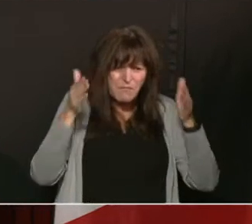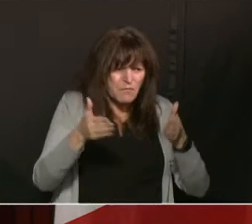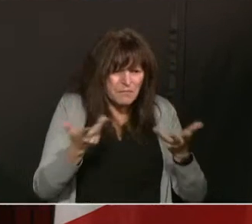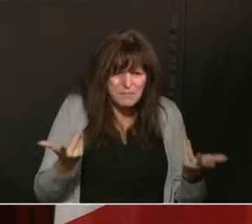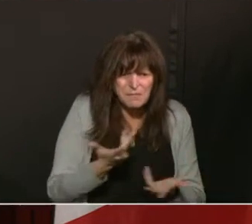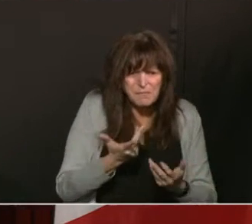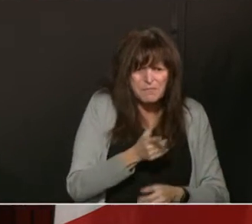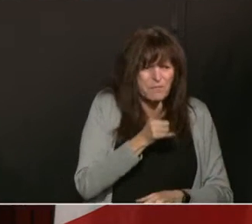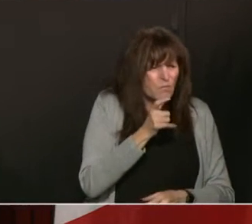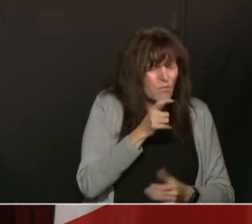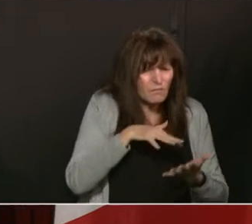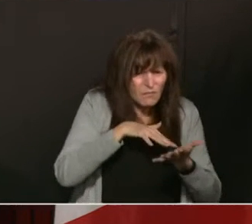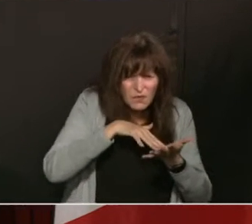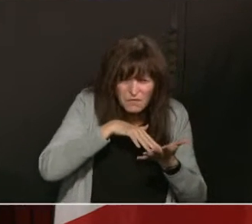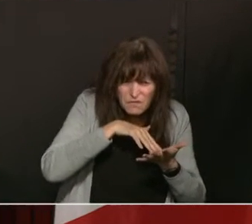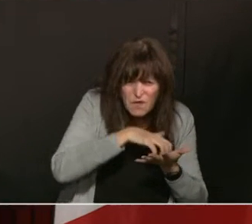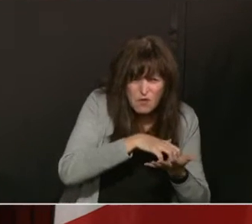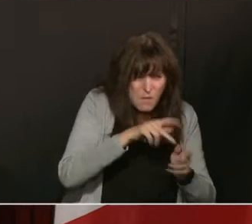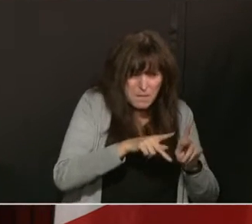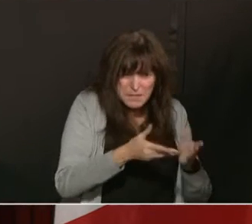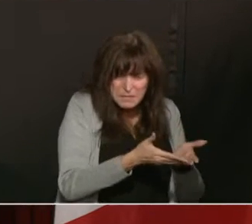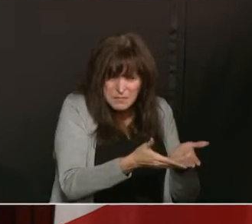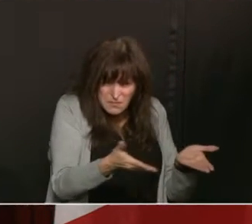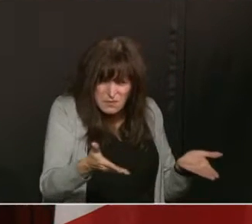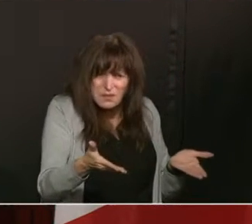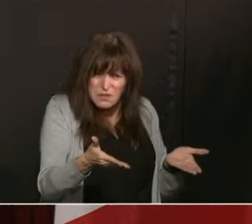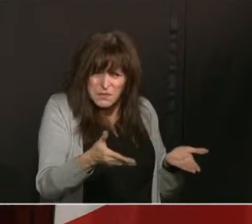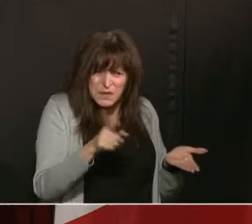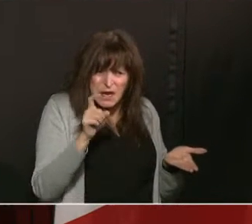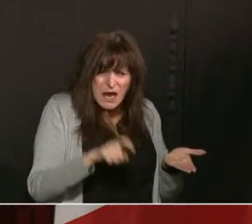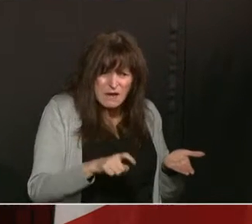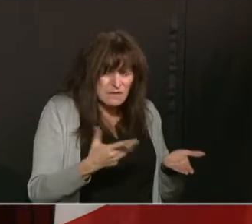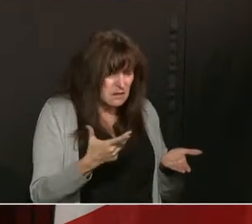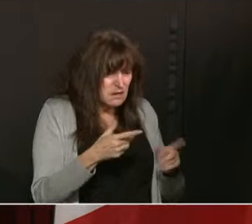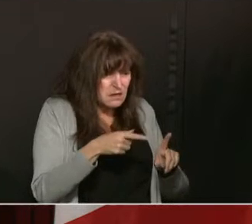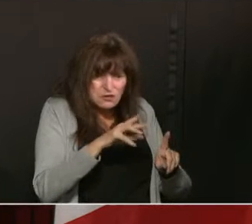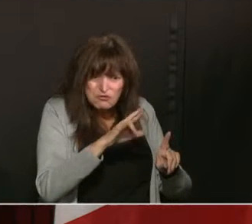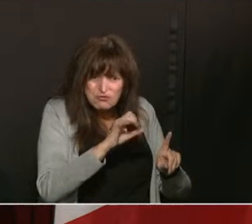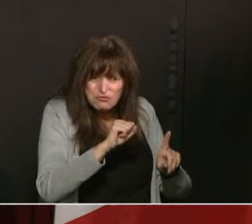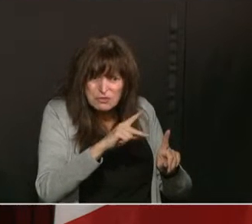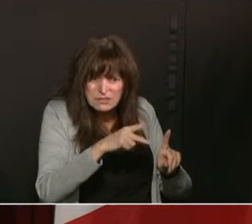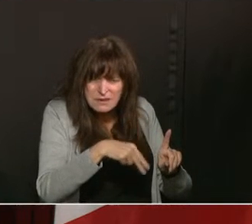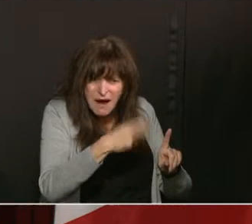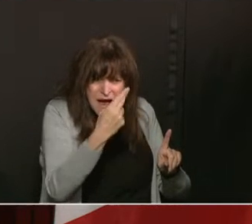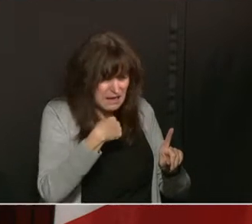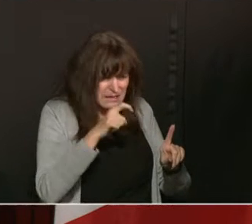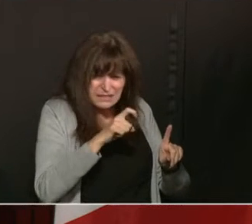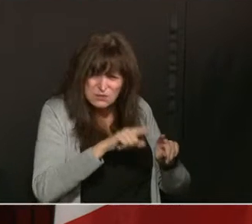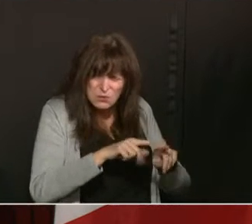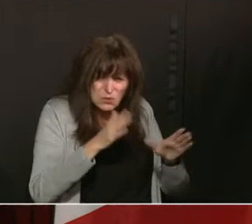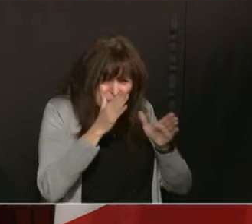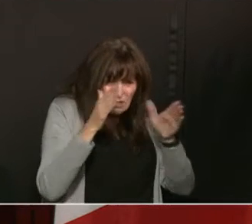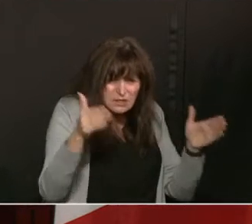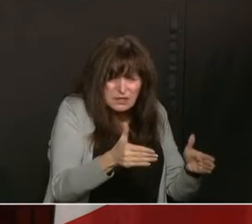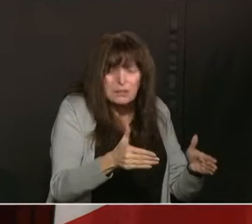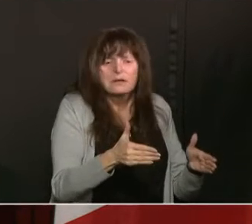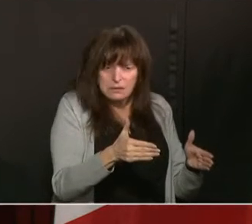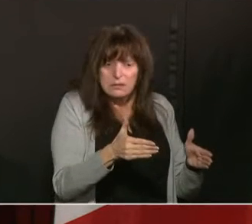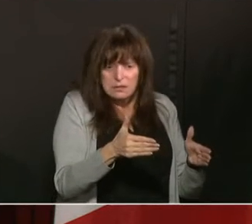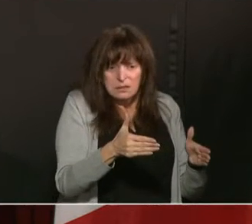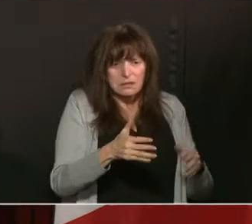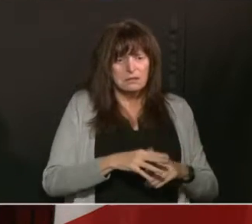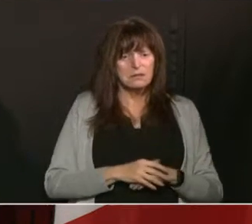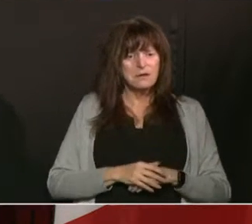and contact management to the highest risk settings. This includes our hospitals, our long-term care facilities,